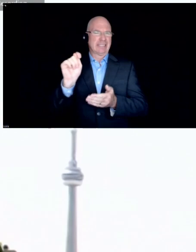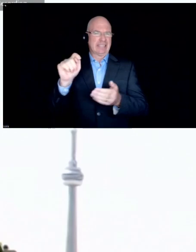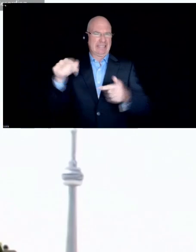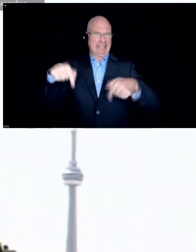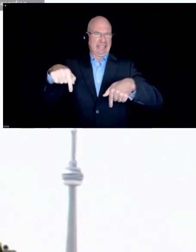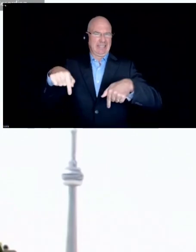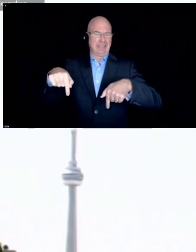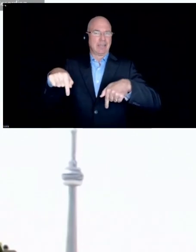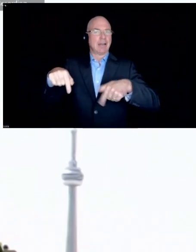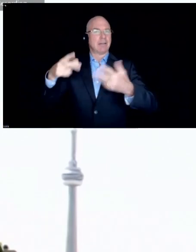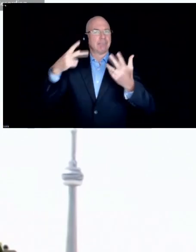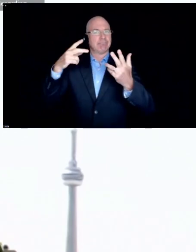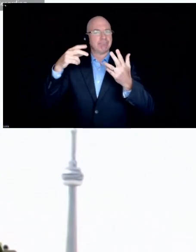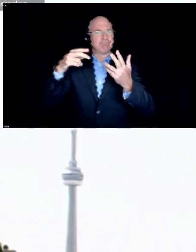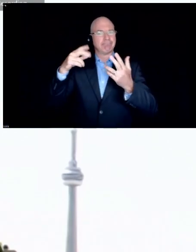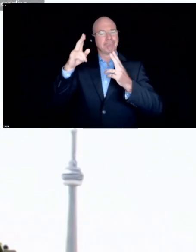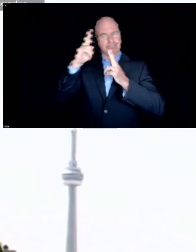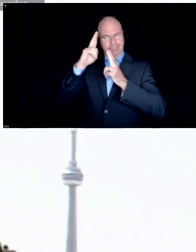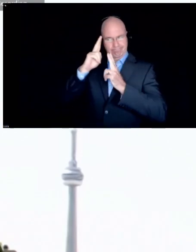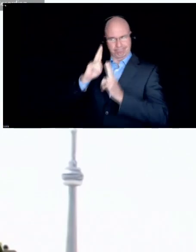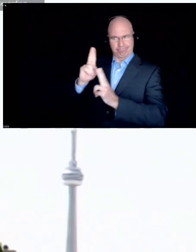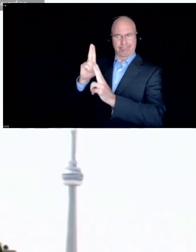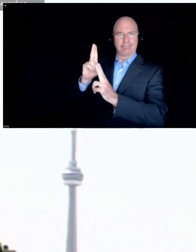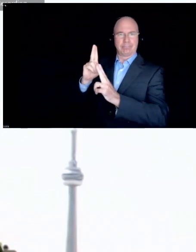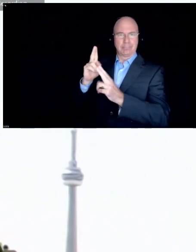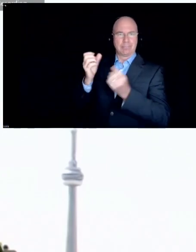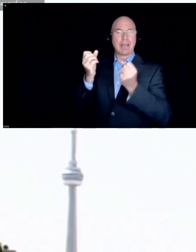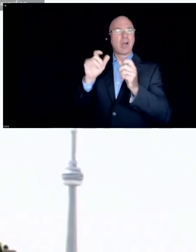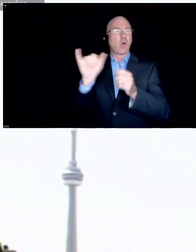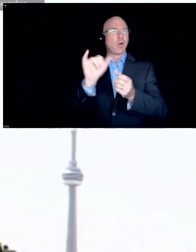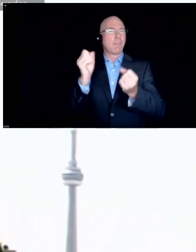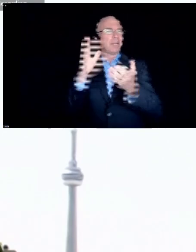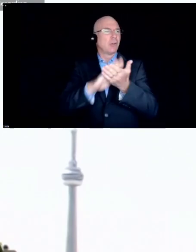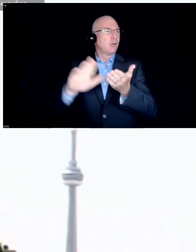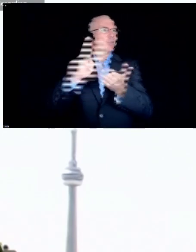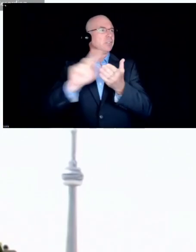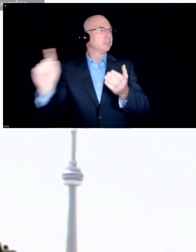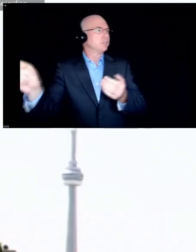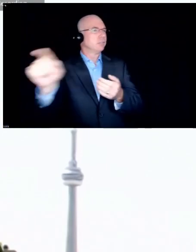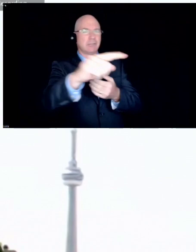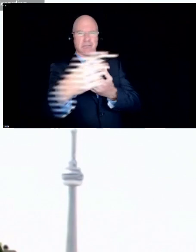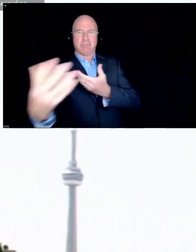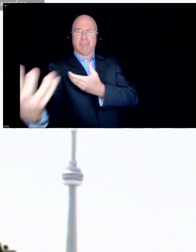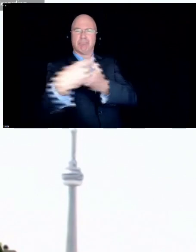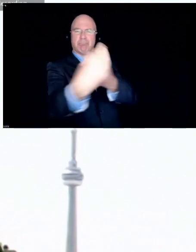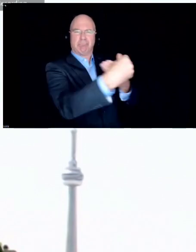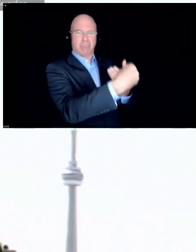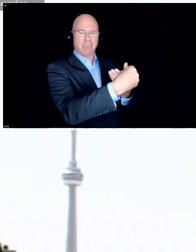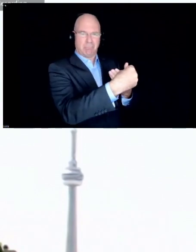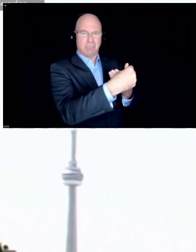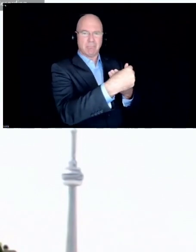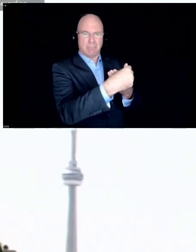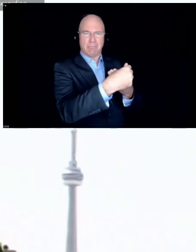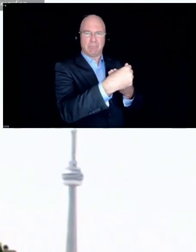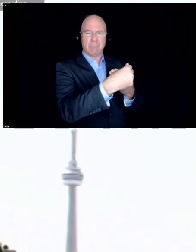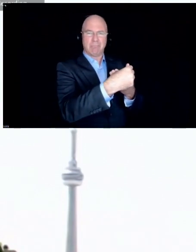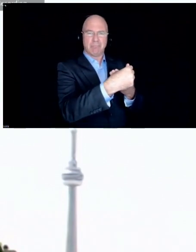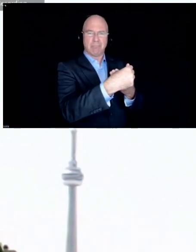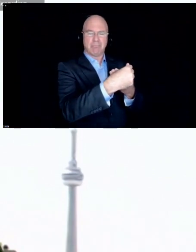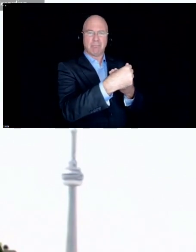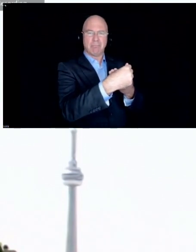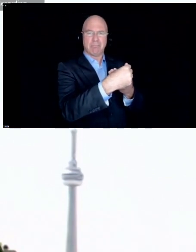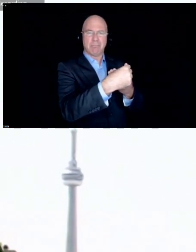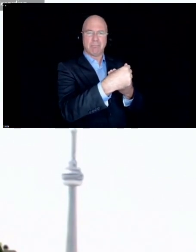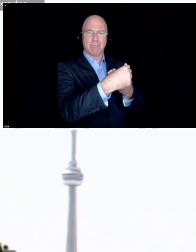I acknowledge also that many of the colleges and universities participating in this initiative today